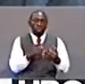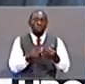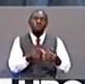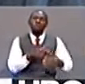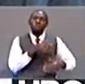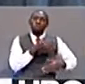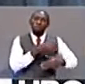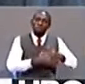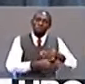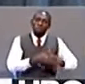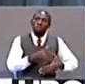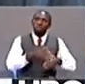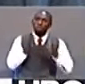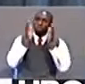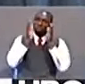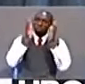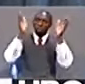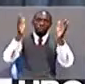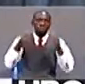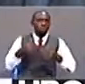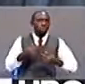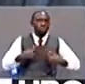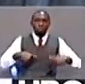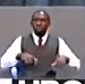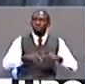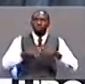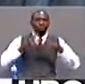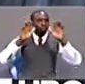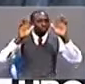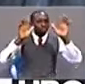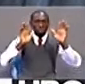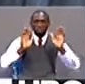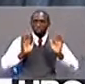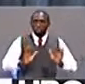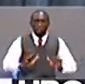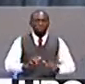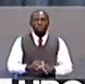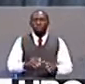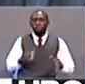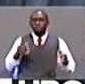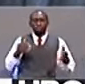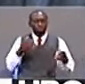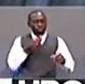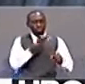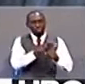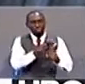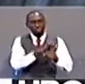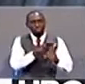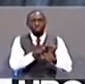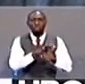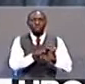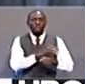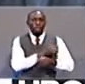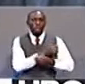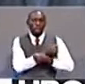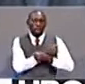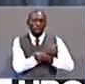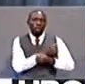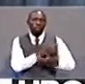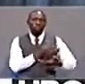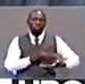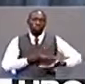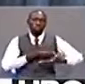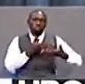and we are really grateful for all this devotion, love,